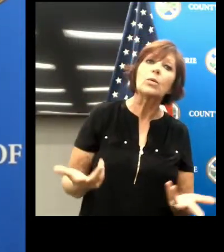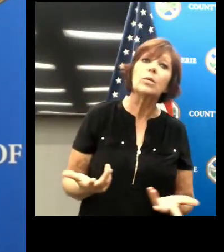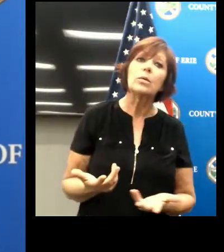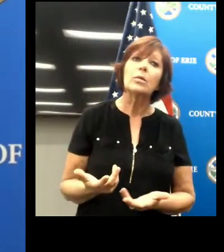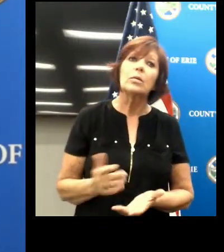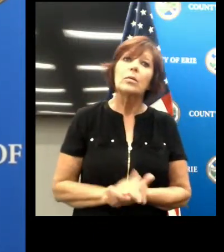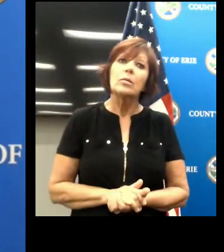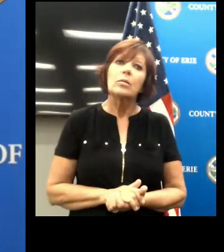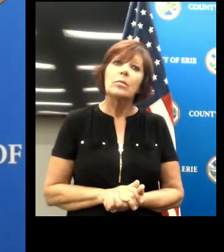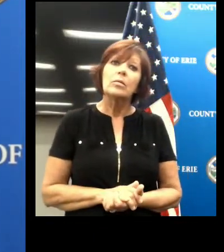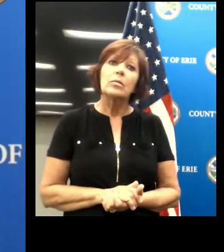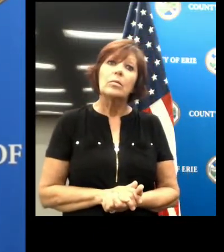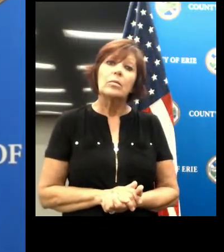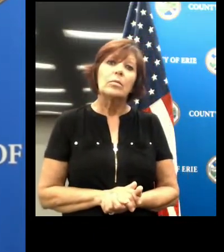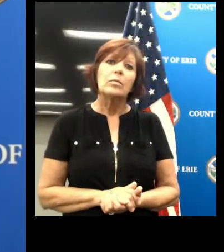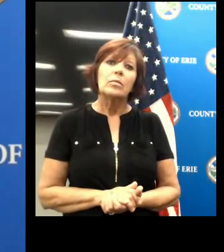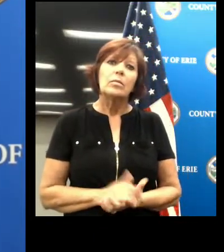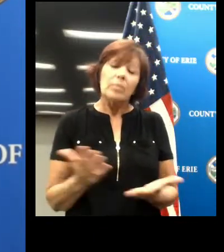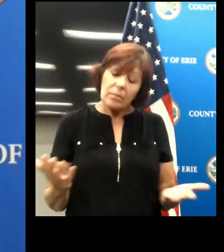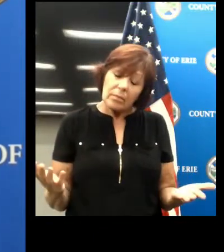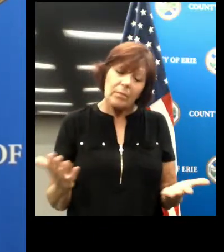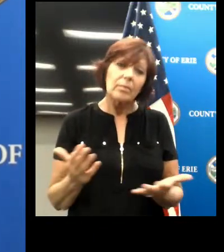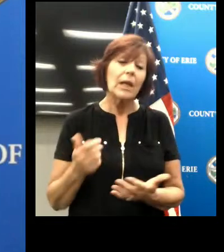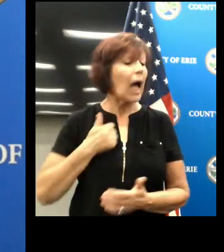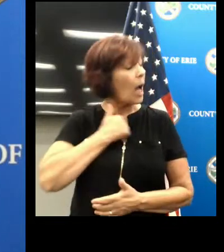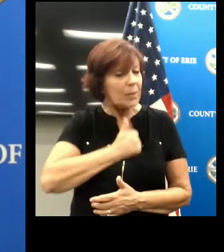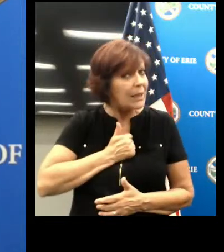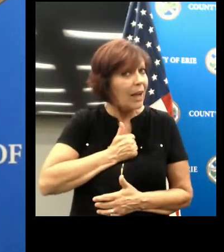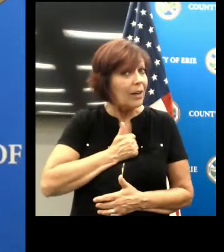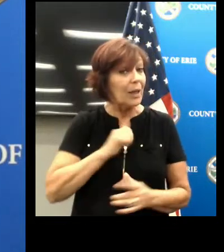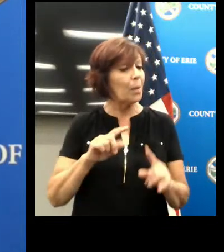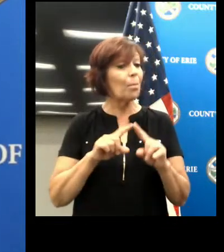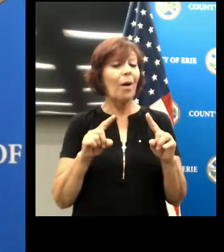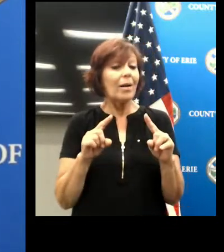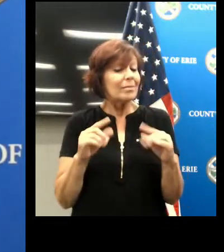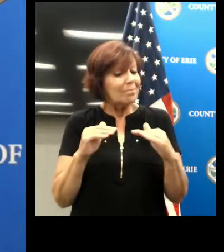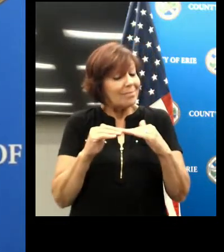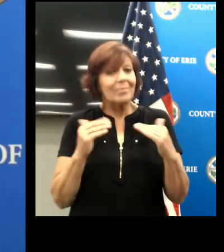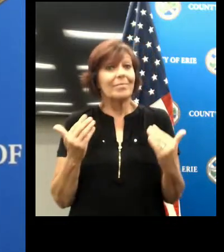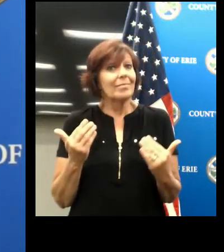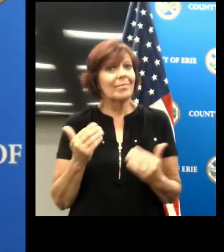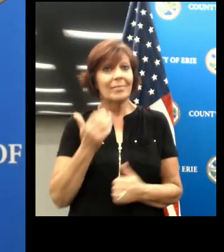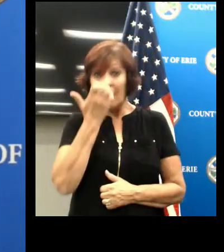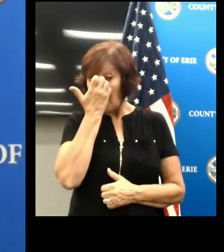my understanding. So I'm sorry, but that's just how it goes.